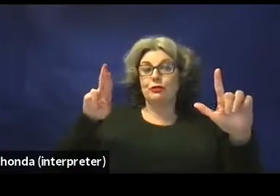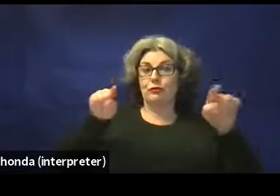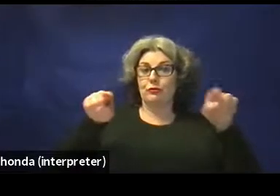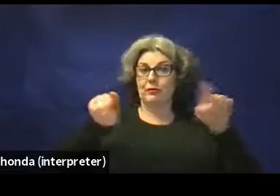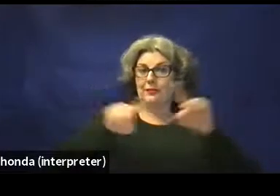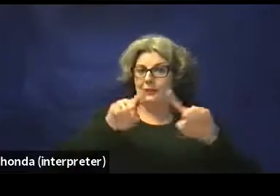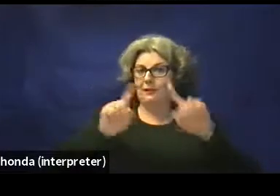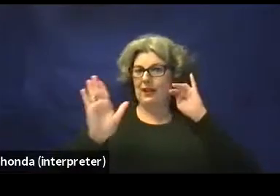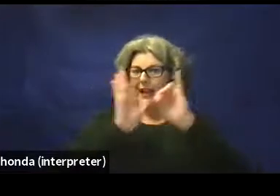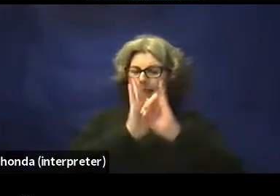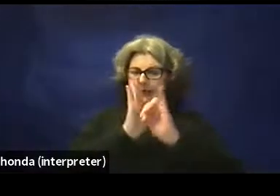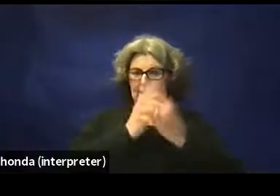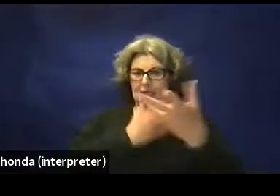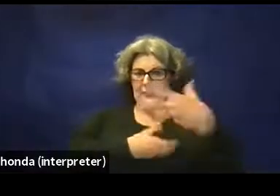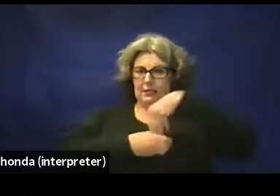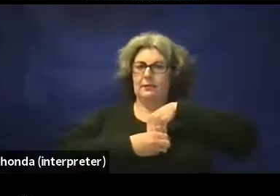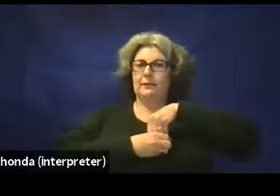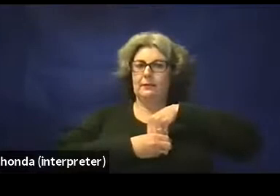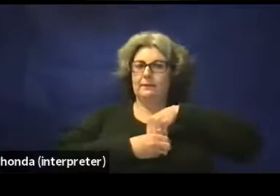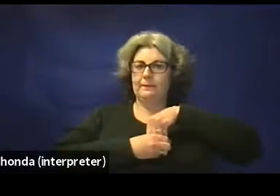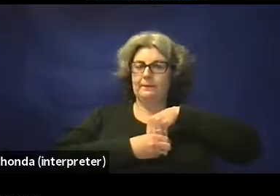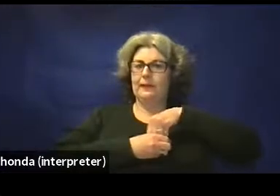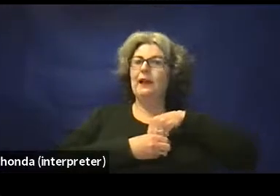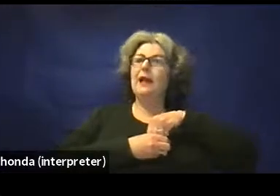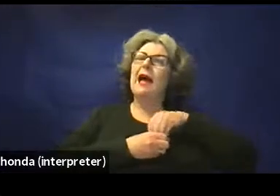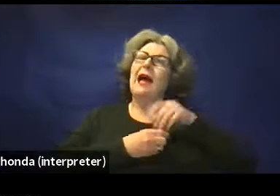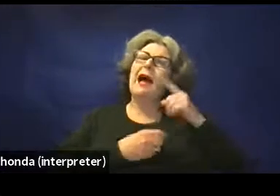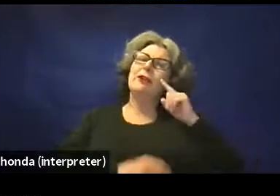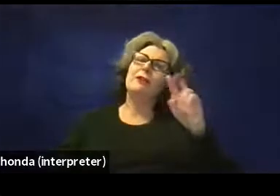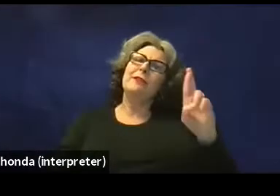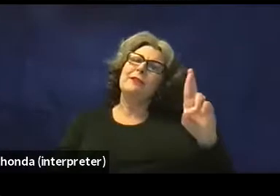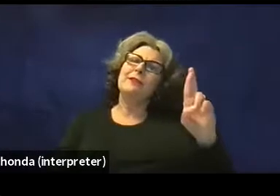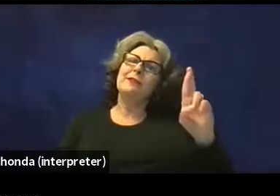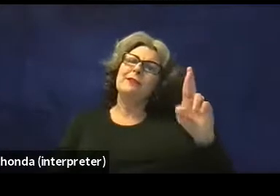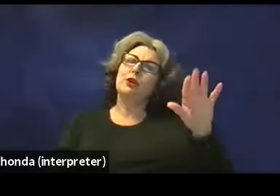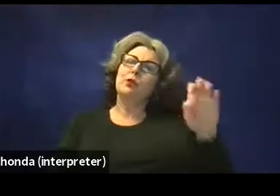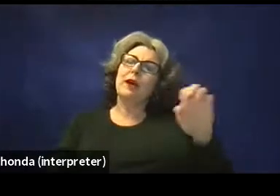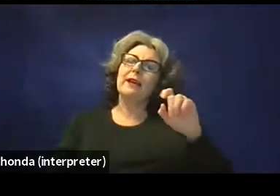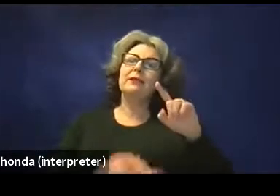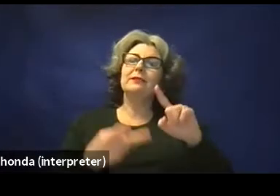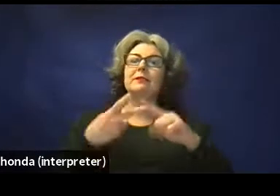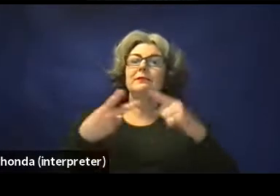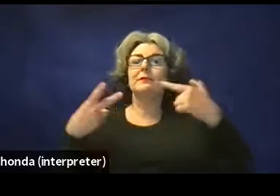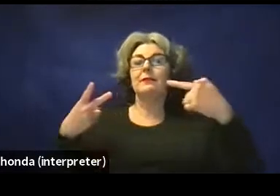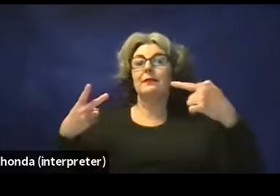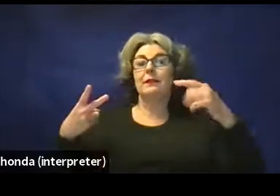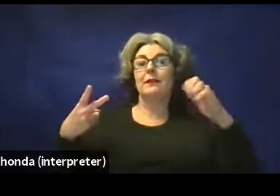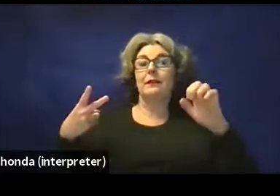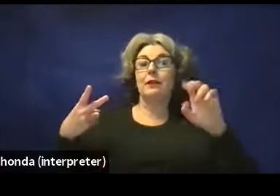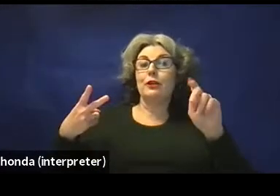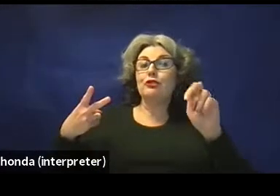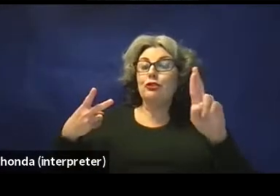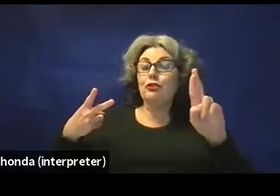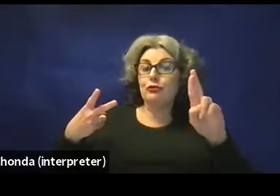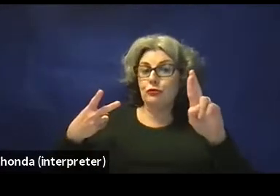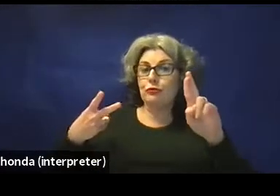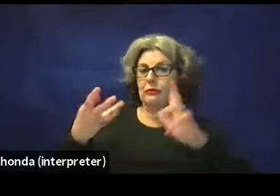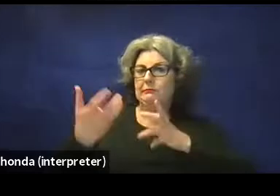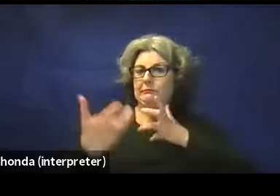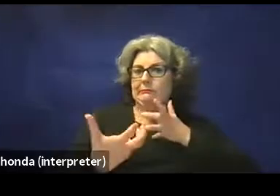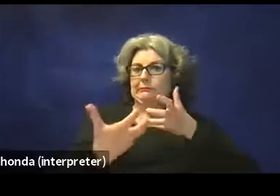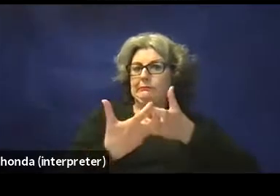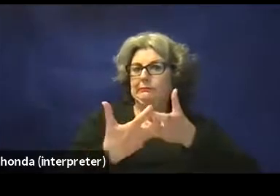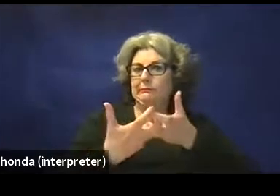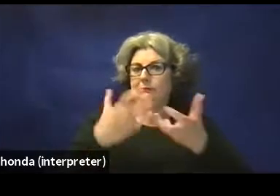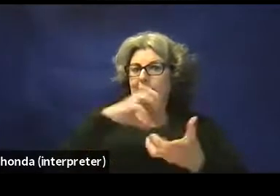kinds of identities as well. How do you think that race and gender and other identities intersect for your students in ways that